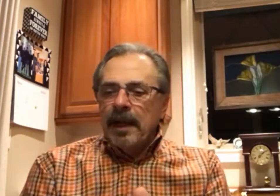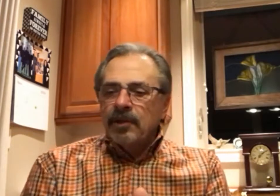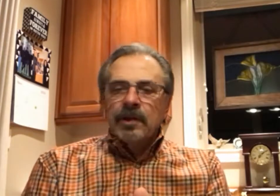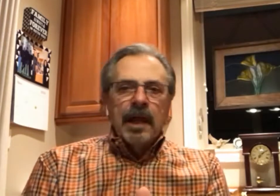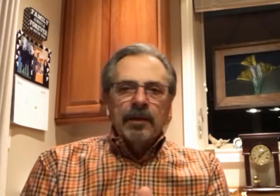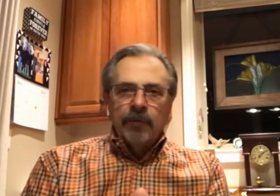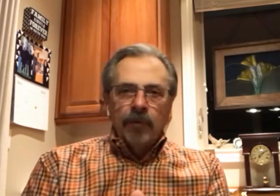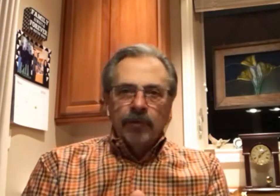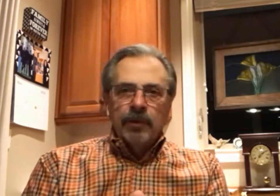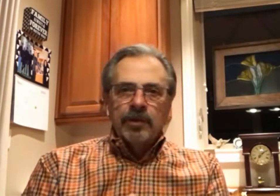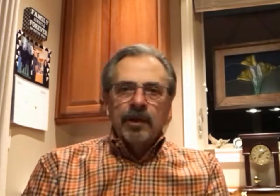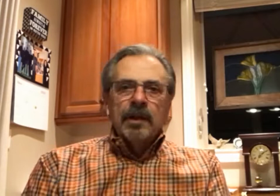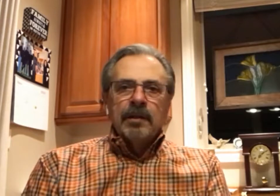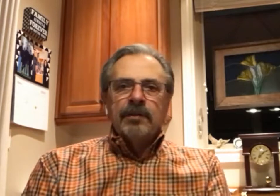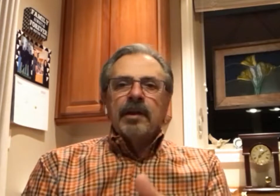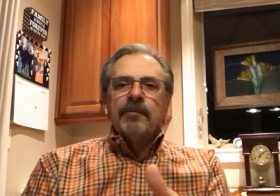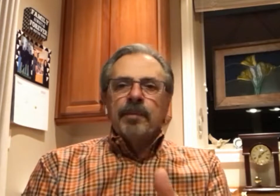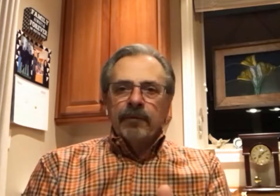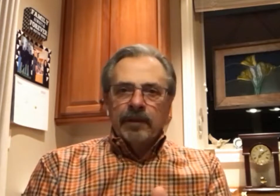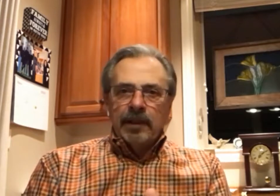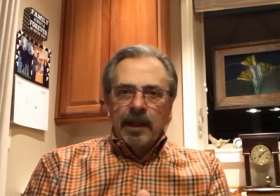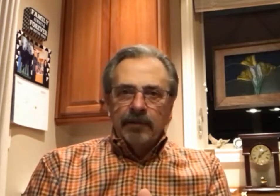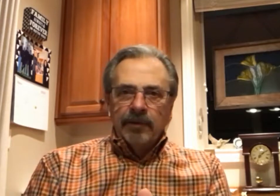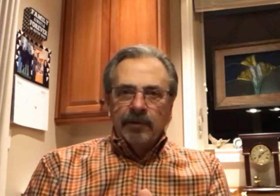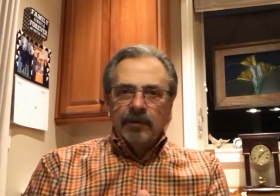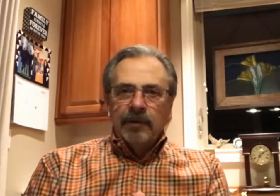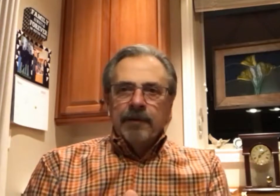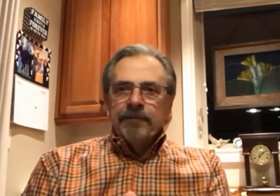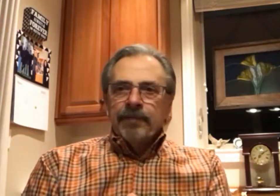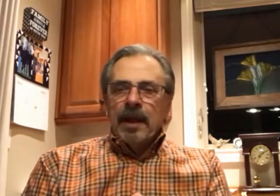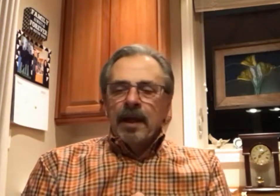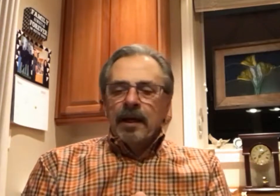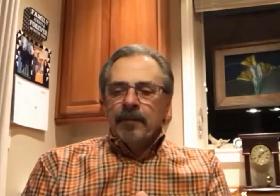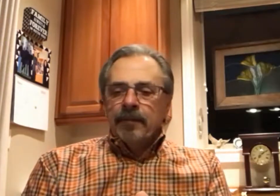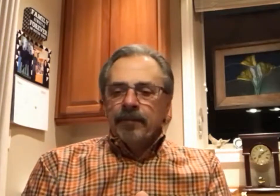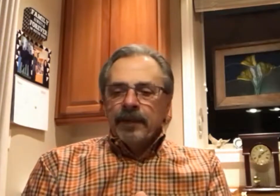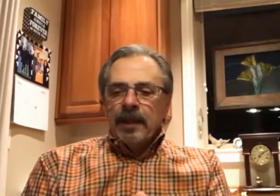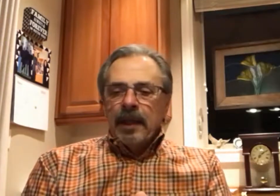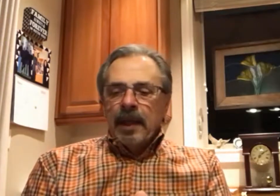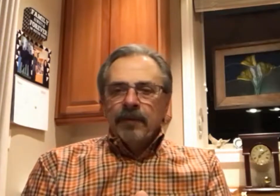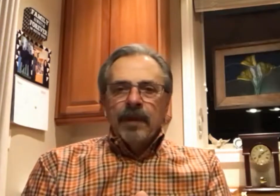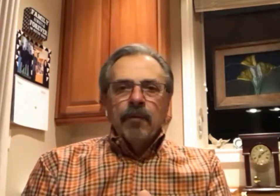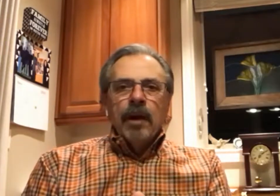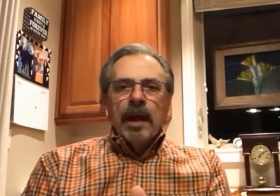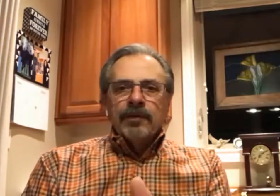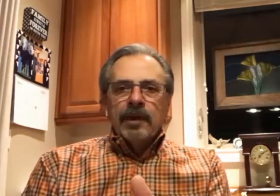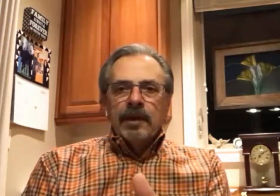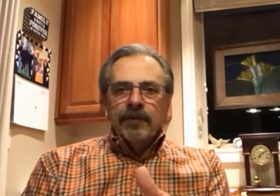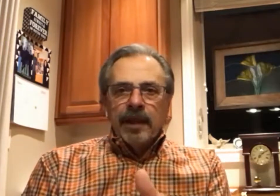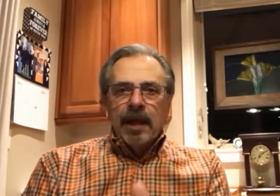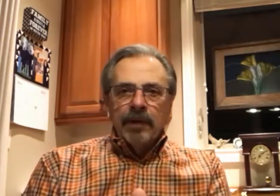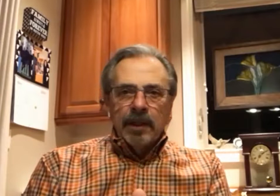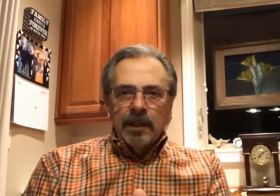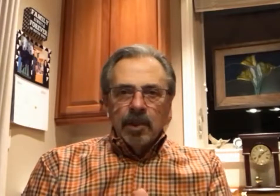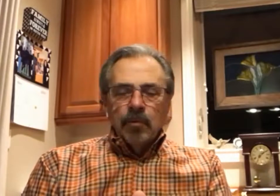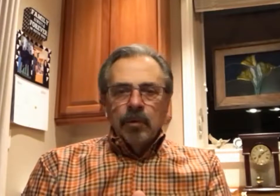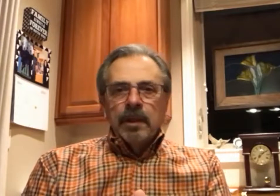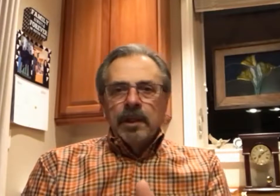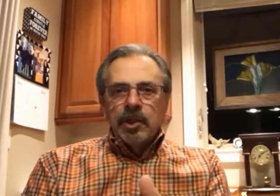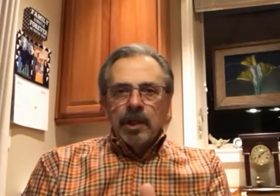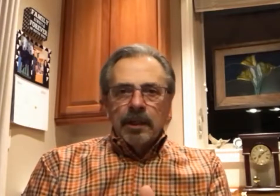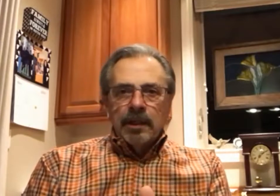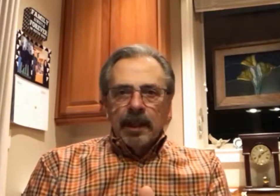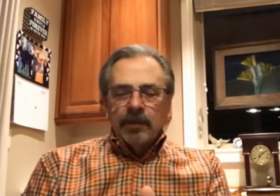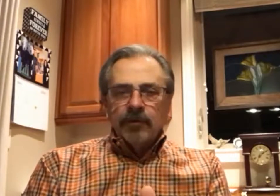the Climate Action Task Force, which the city of Beaverton has this. And they were asking if the county